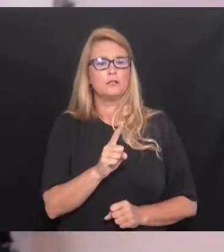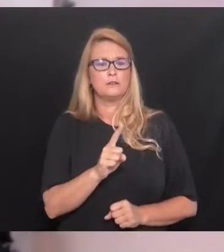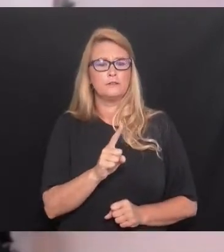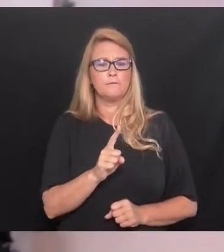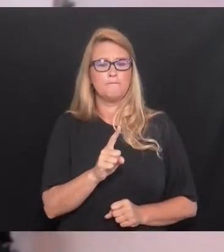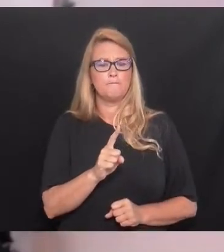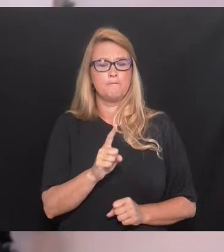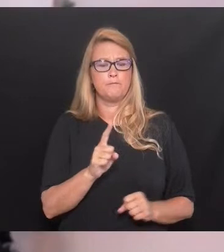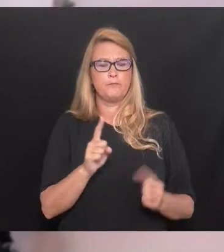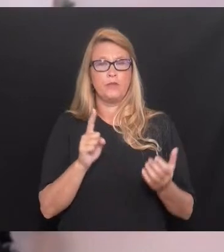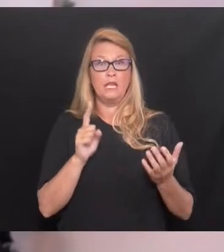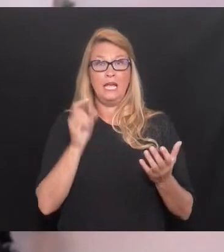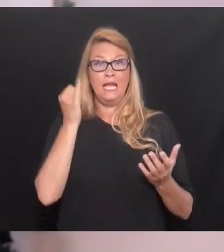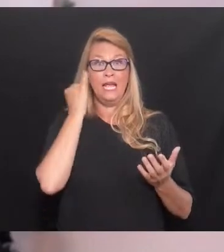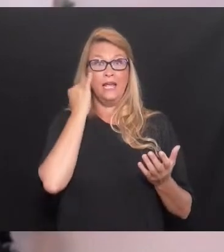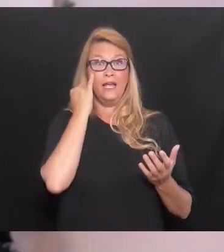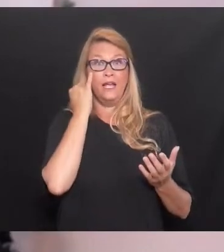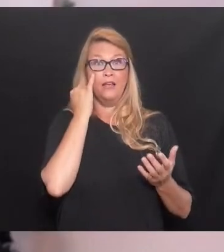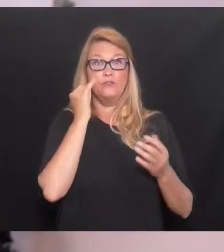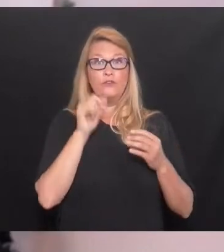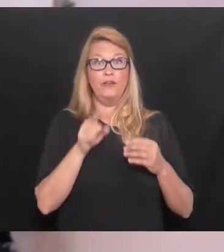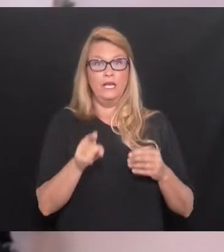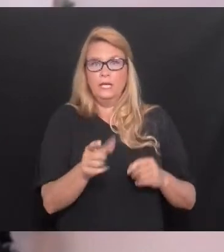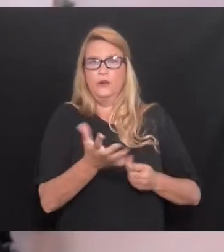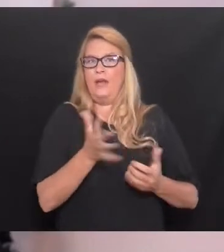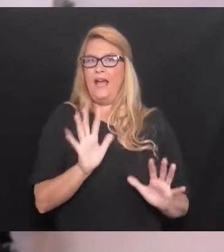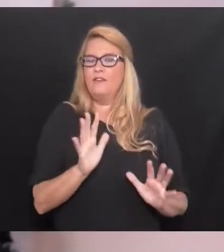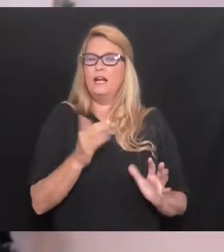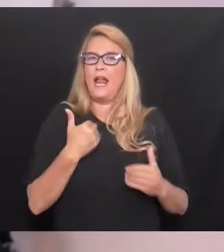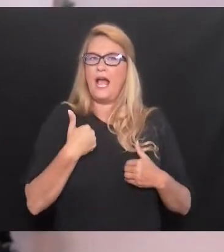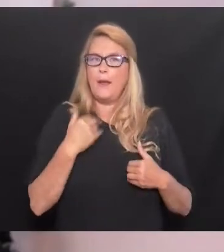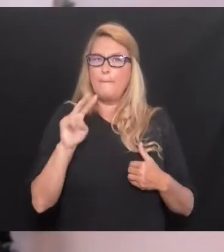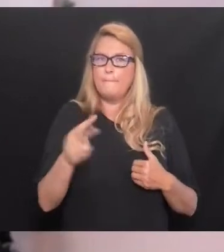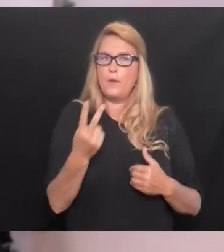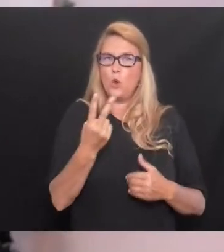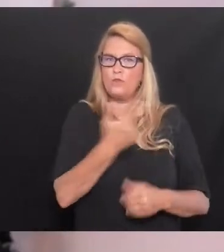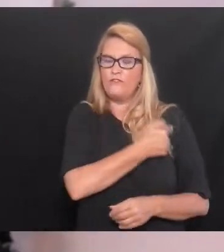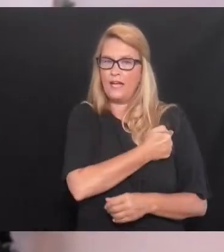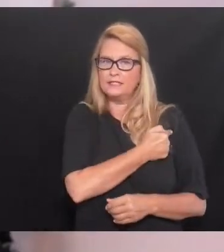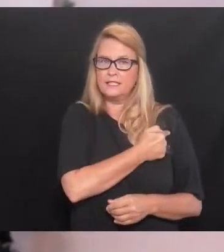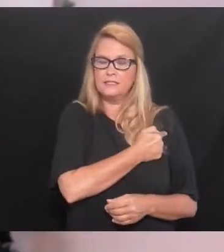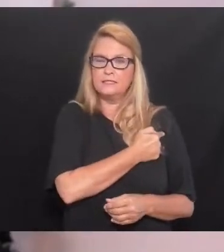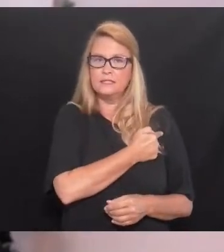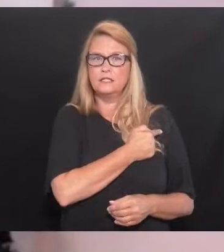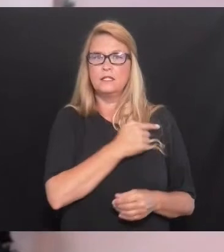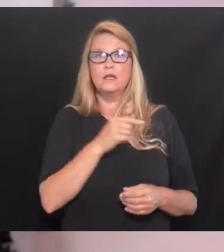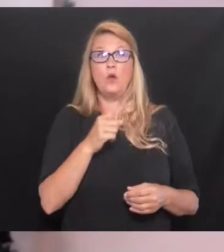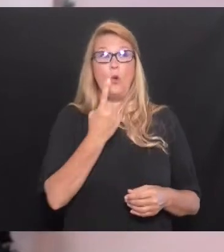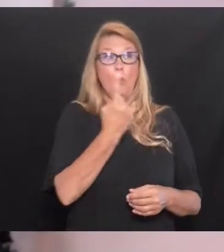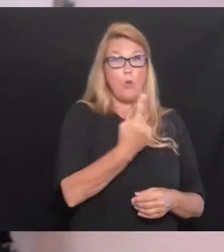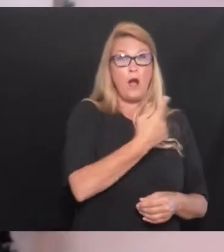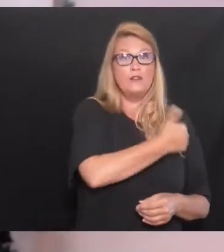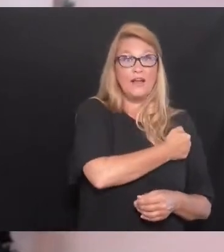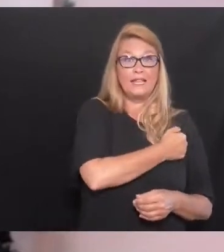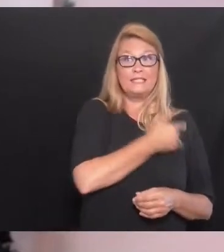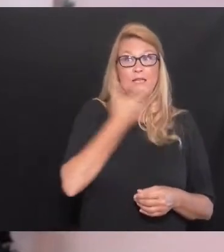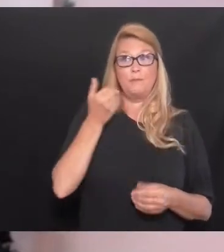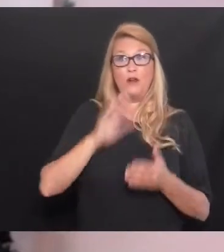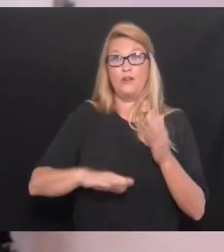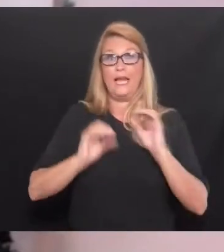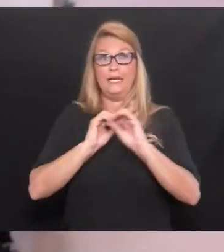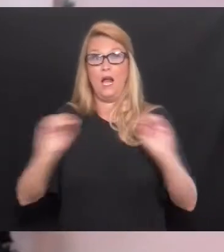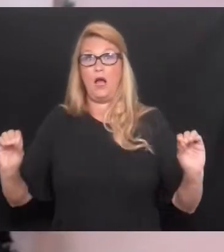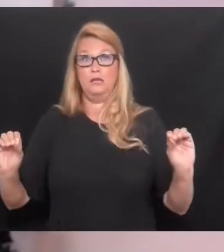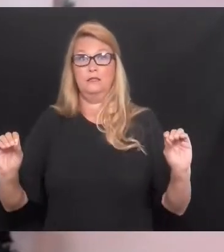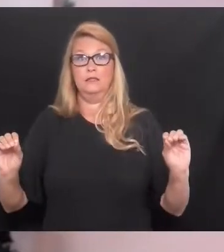both vaccines done immediately because you haven't started yet, even a single vaccine is better than no vaccines. And as the